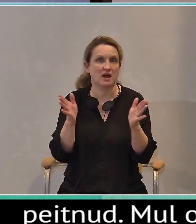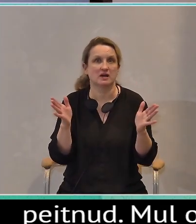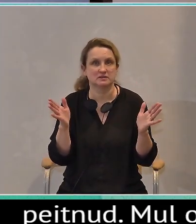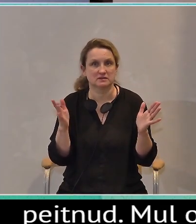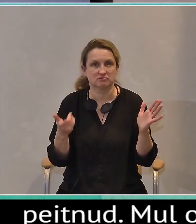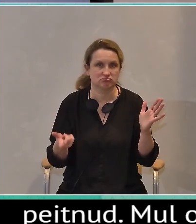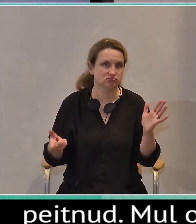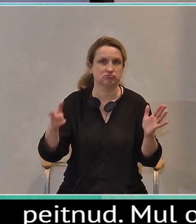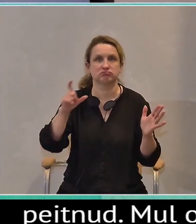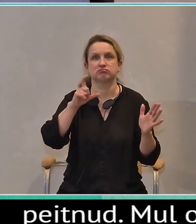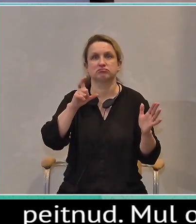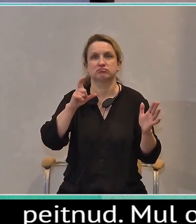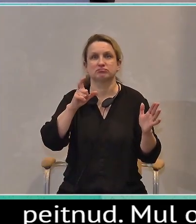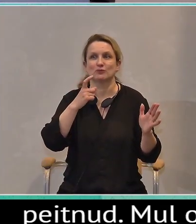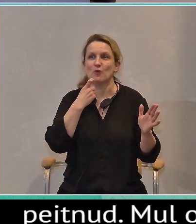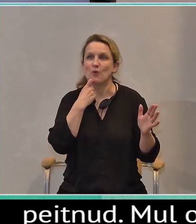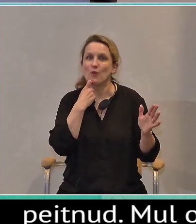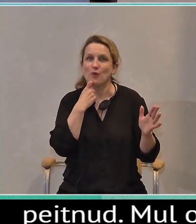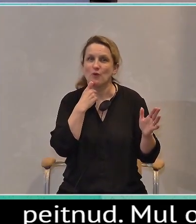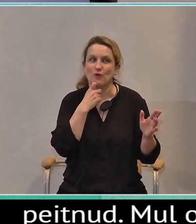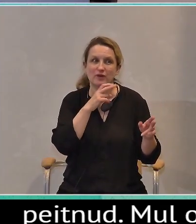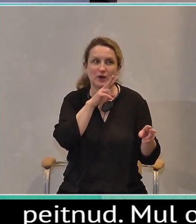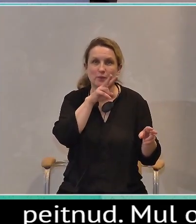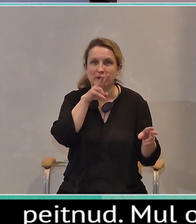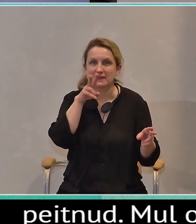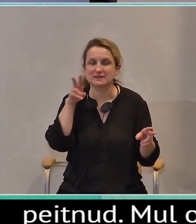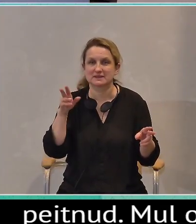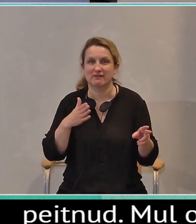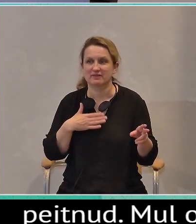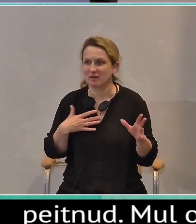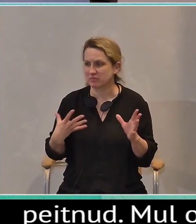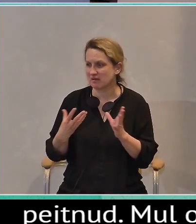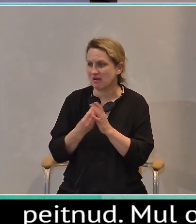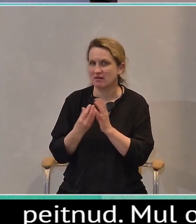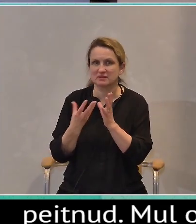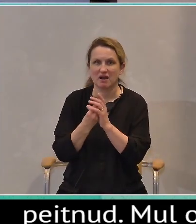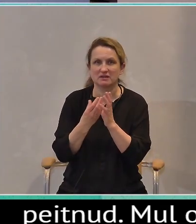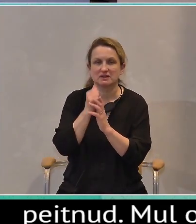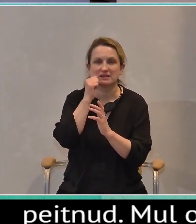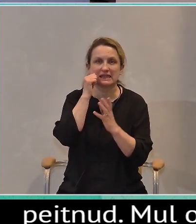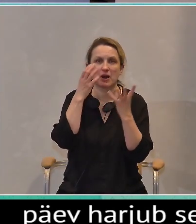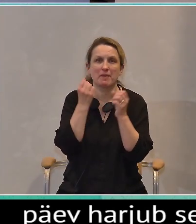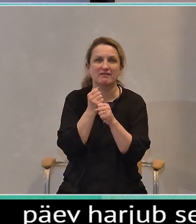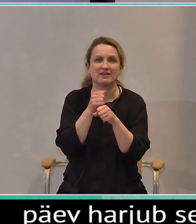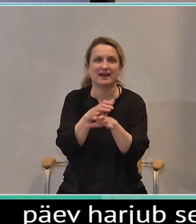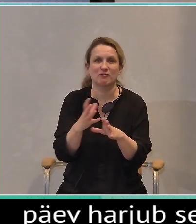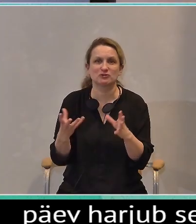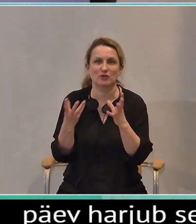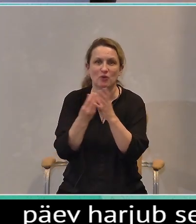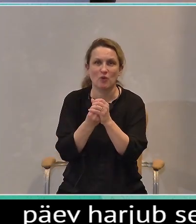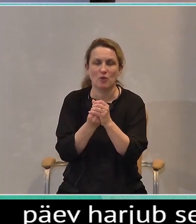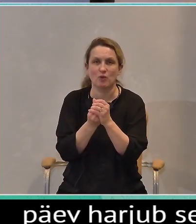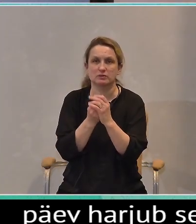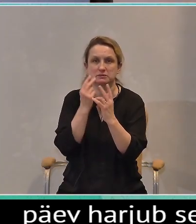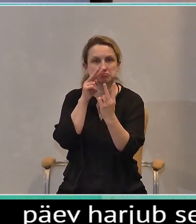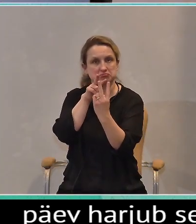Franka has, so to say, come out of her bubble a lot more. She's much more interested in what's surrounding us. She